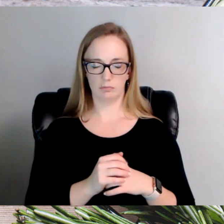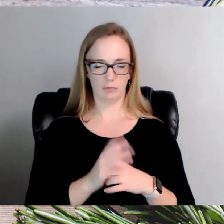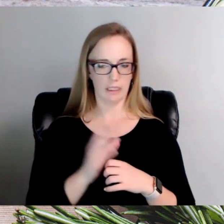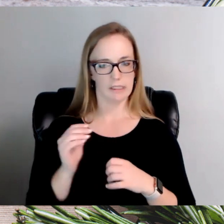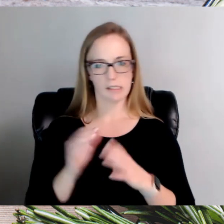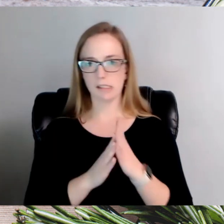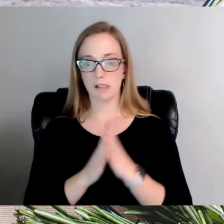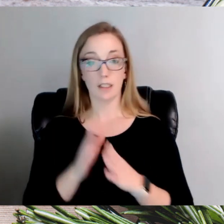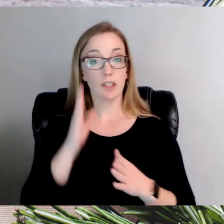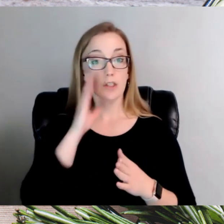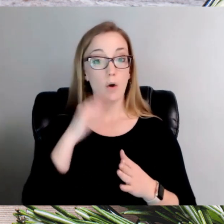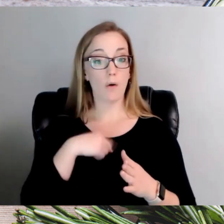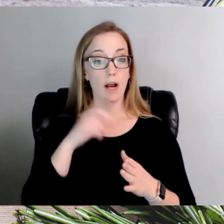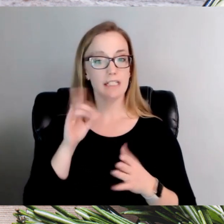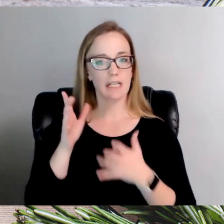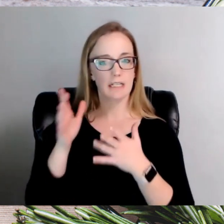nutritious and delicious.